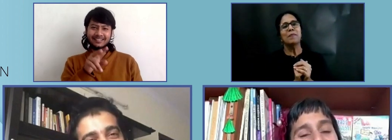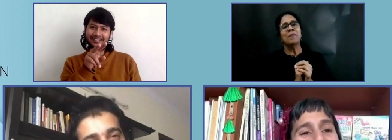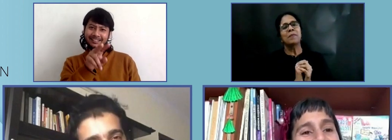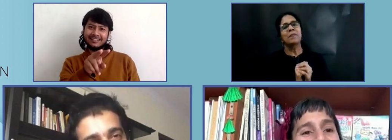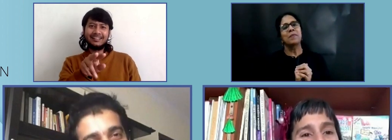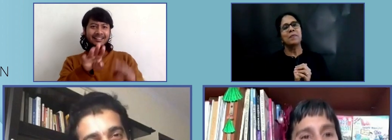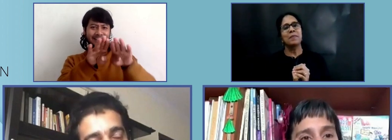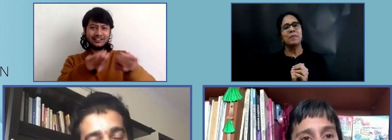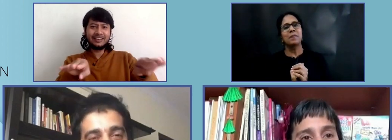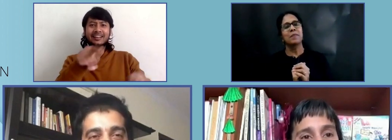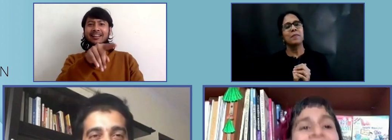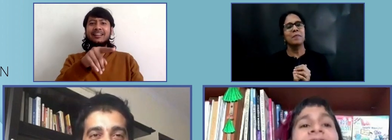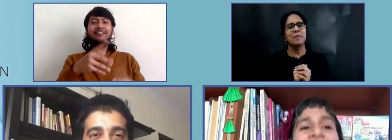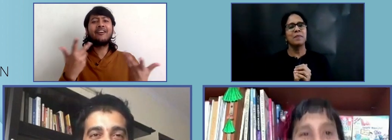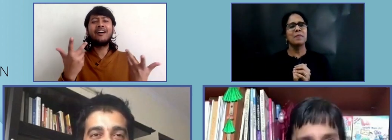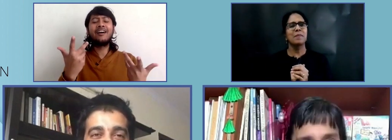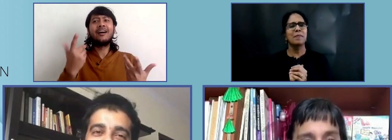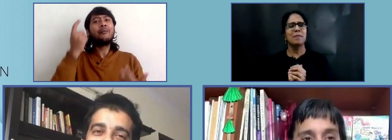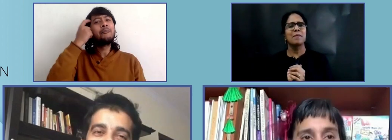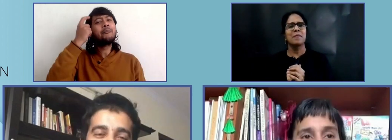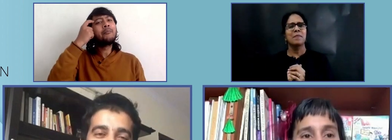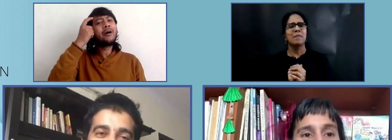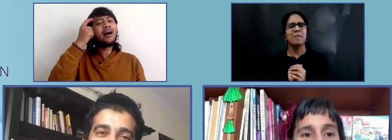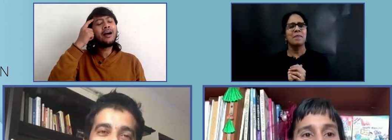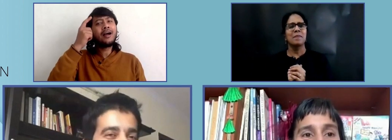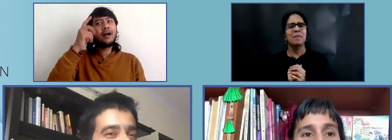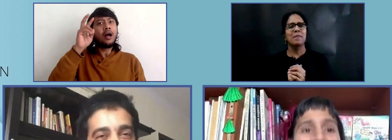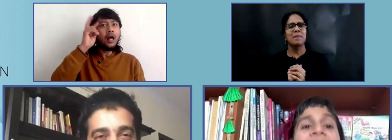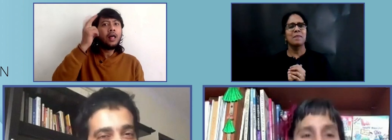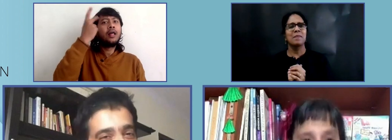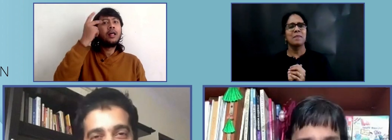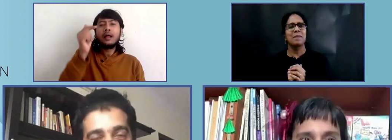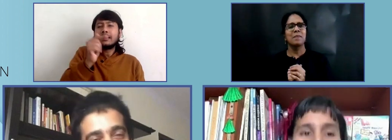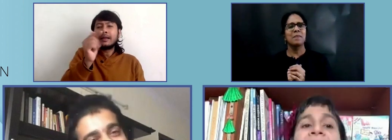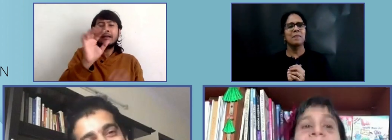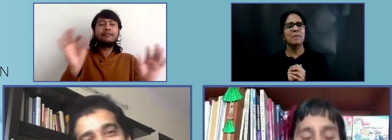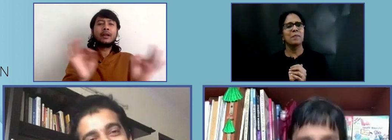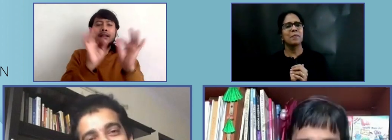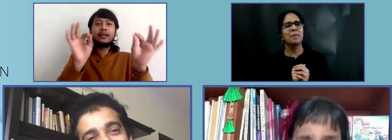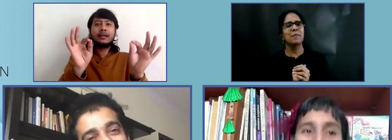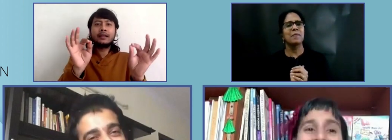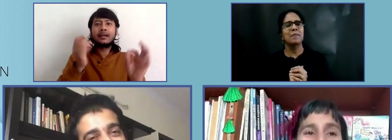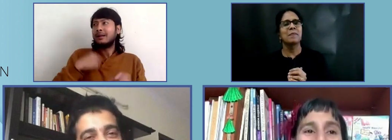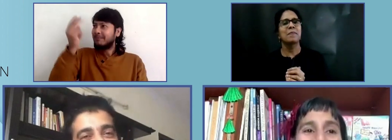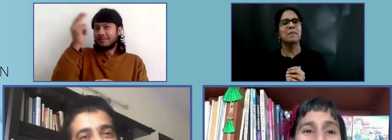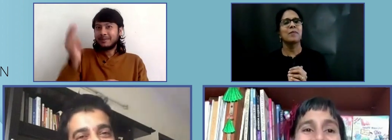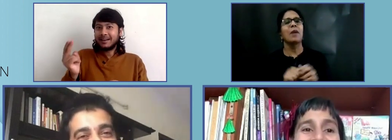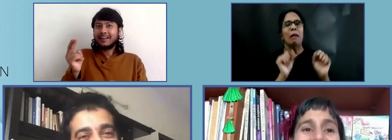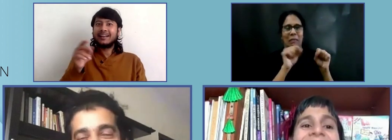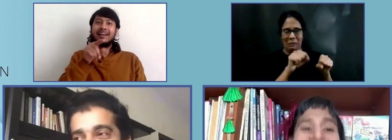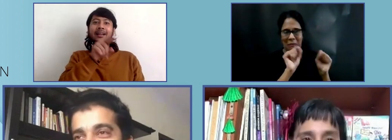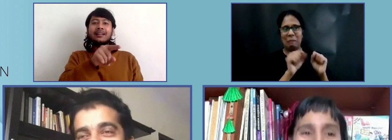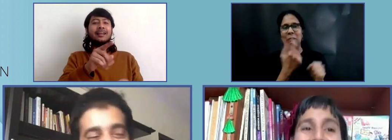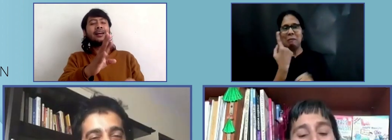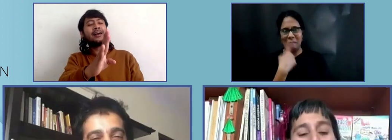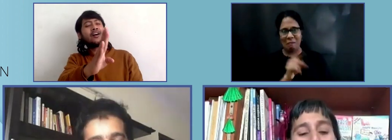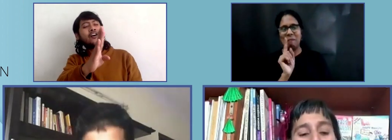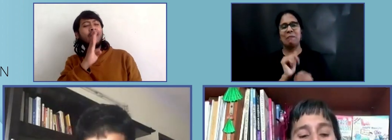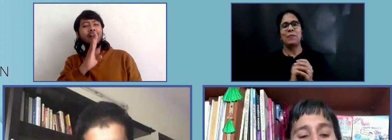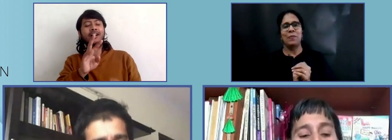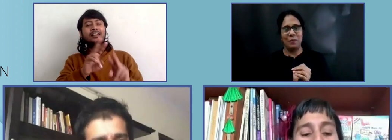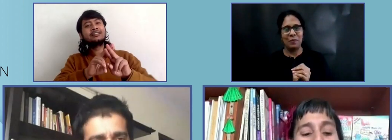of the innocence that they have, and they will give you the most honest feedback. They like it, they'll tell you. If they don't like it, they don't.